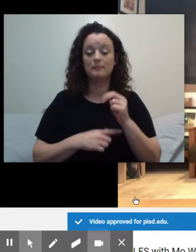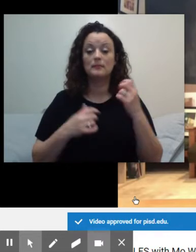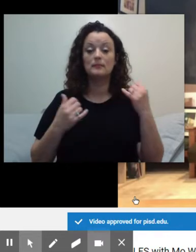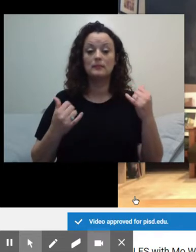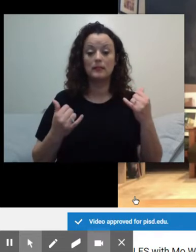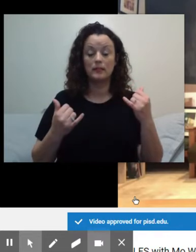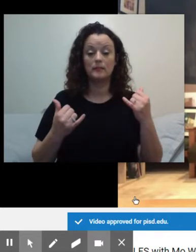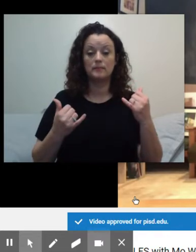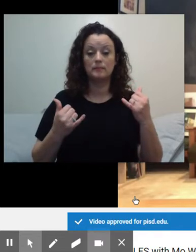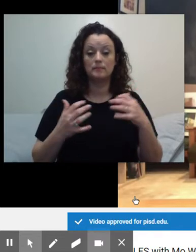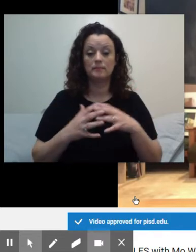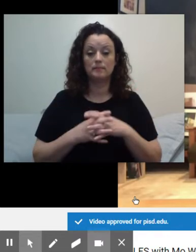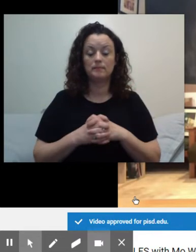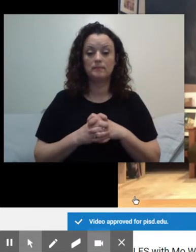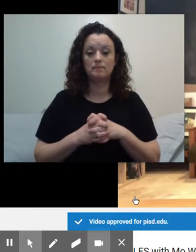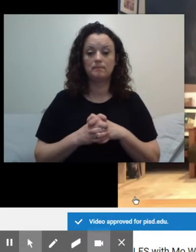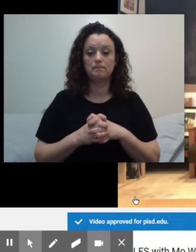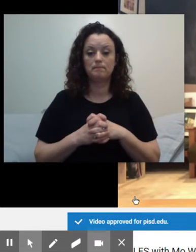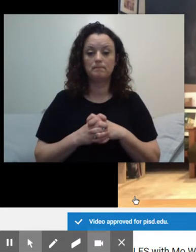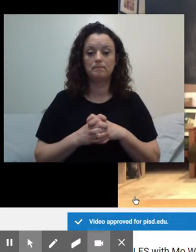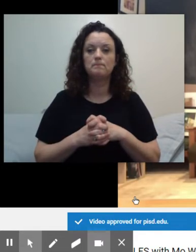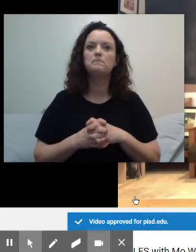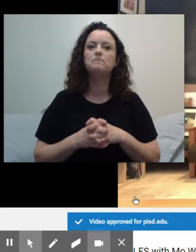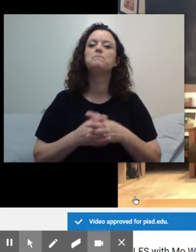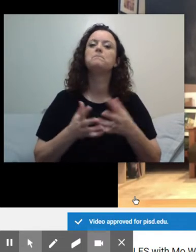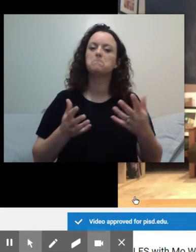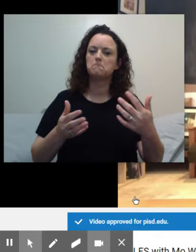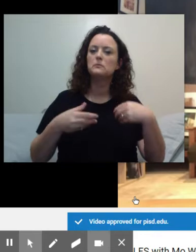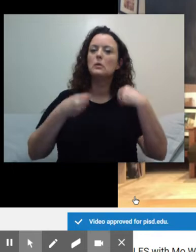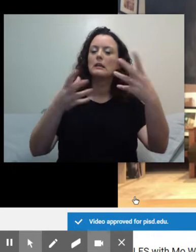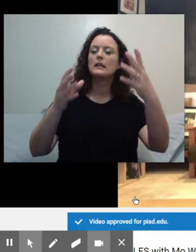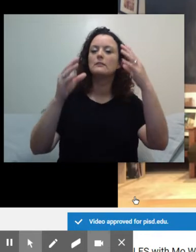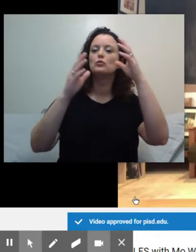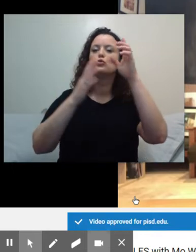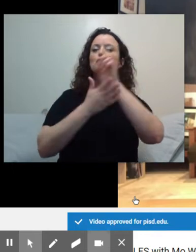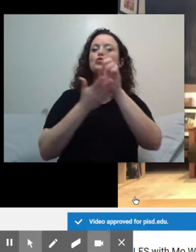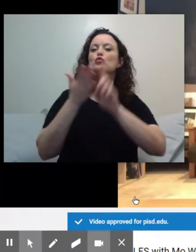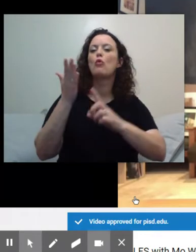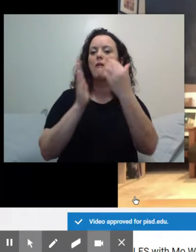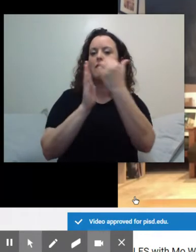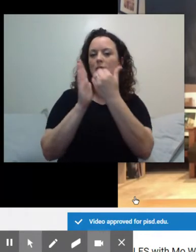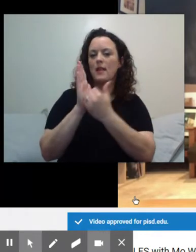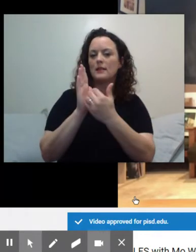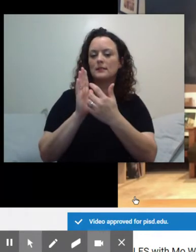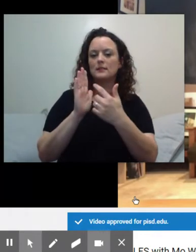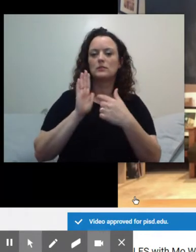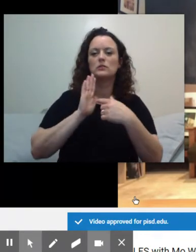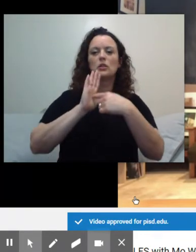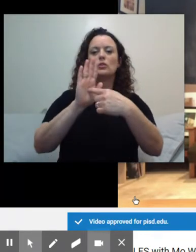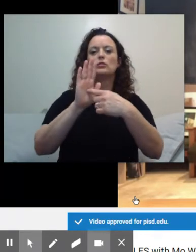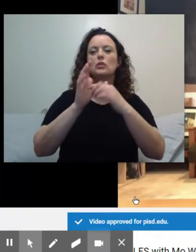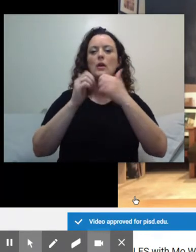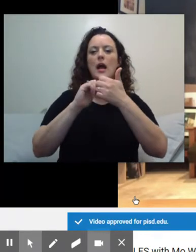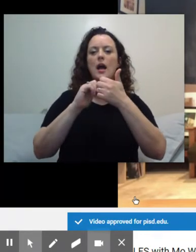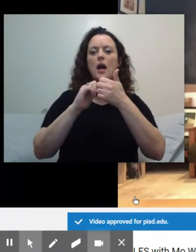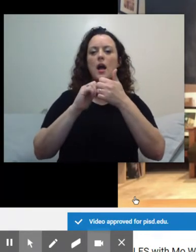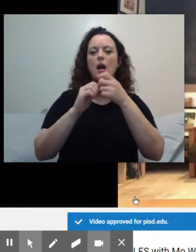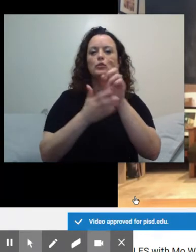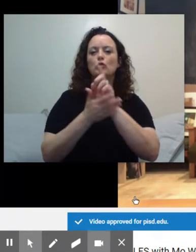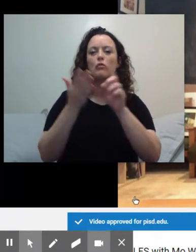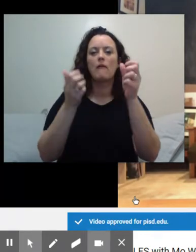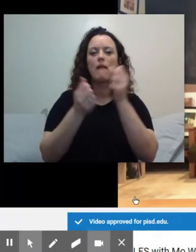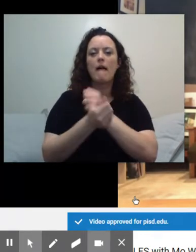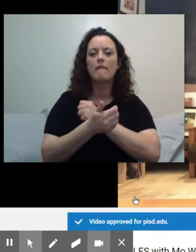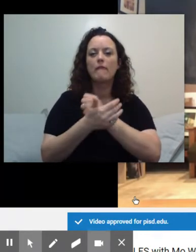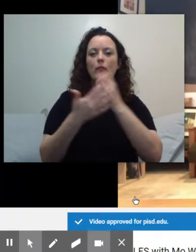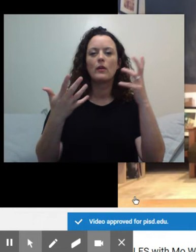Now, I think I'm going to give you a drawing lesson. And I'll show you how to draw anything in the universe just using